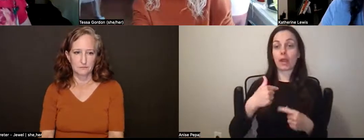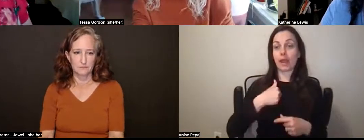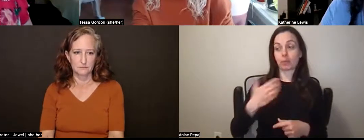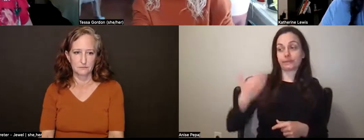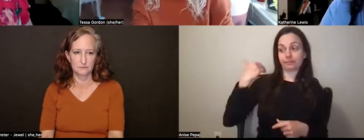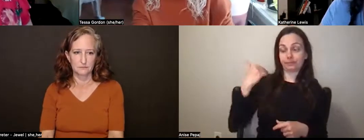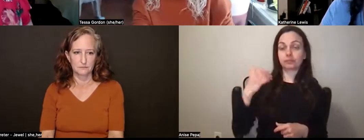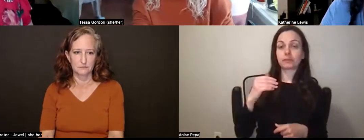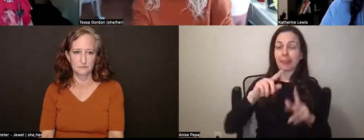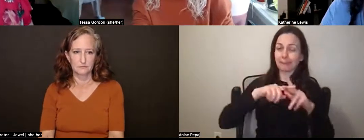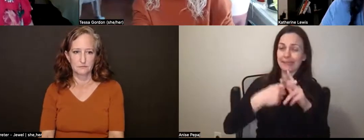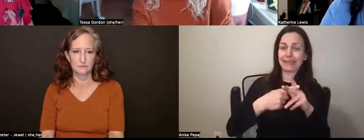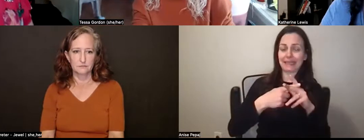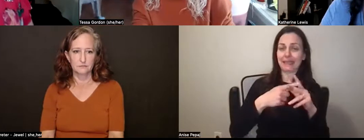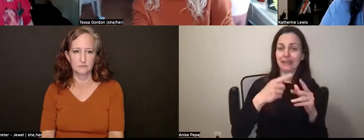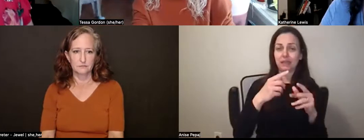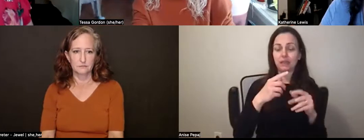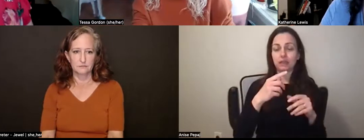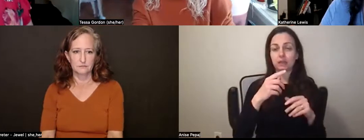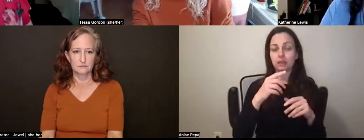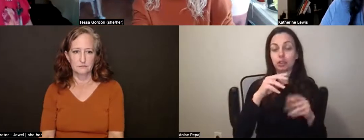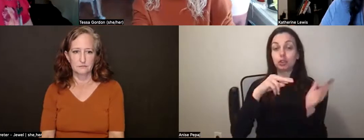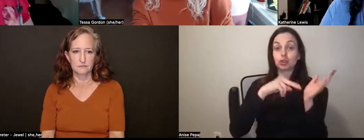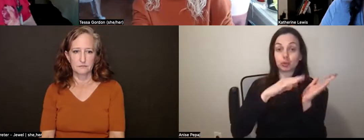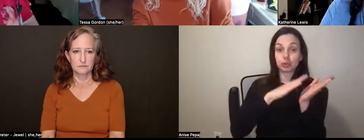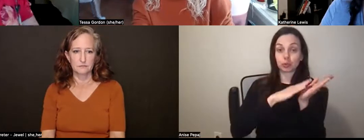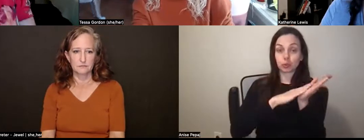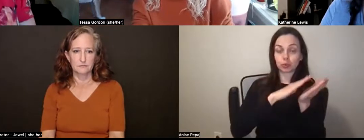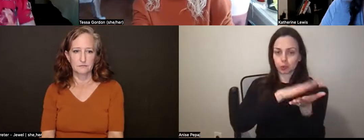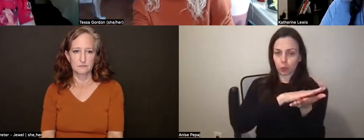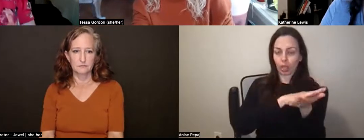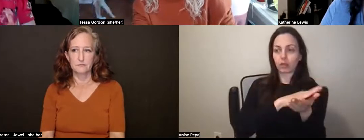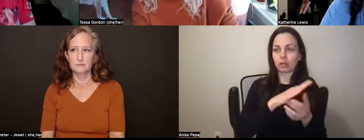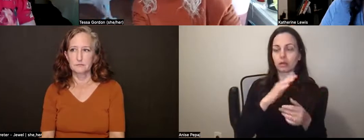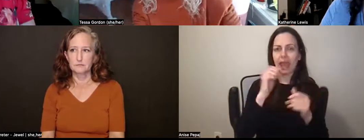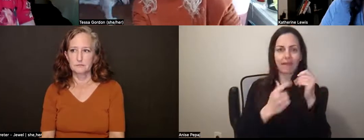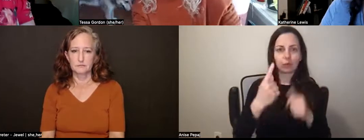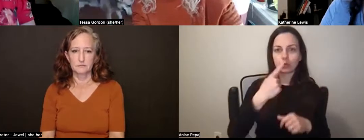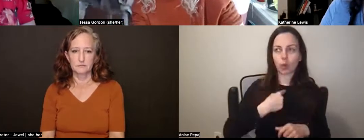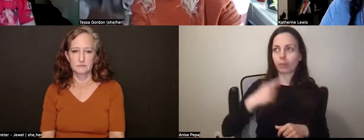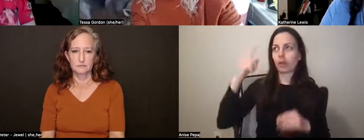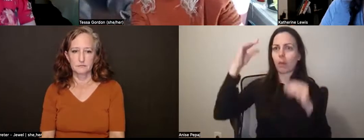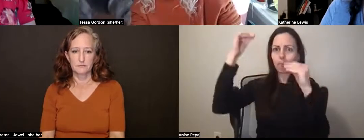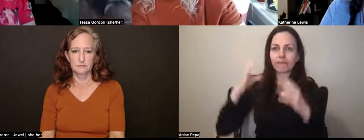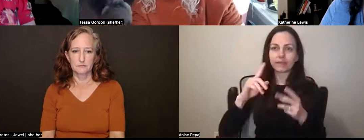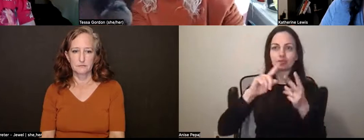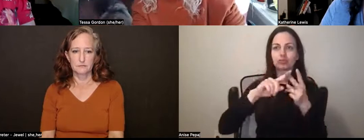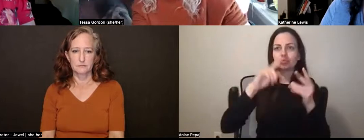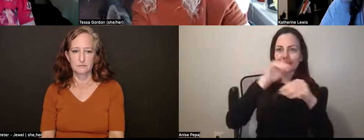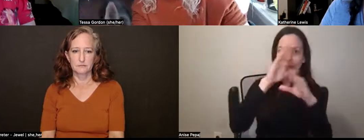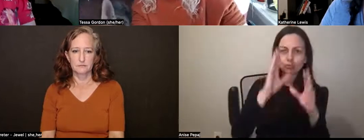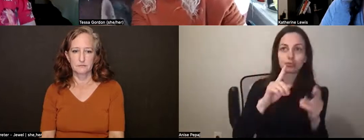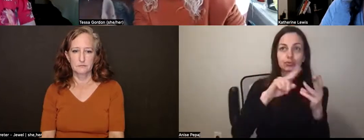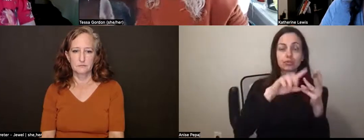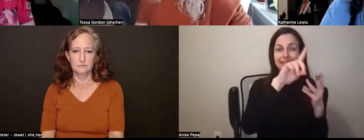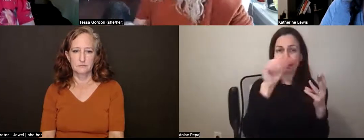beginning stages of nursing school and everyone was telling me, the professors, the counselors, the disability